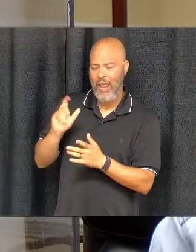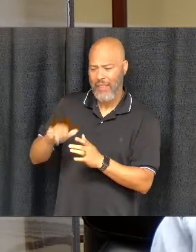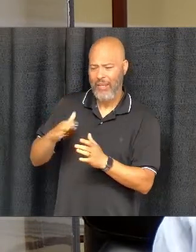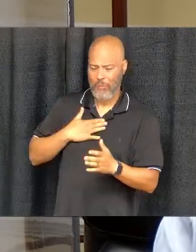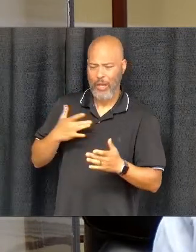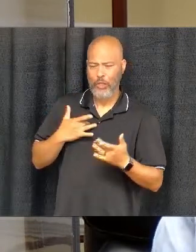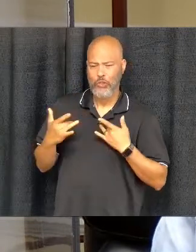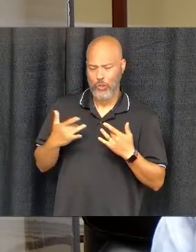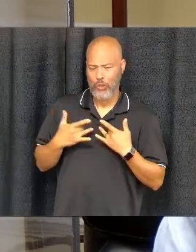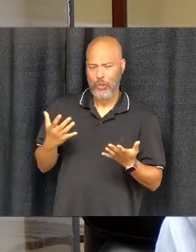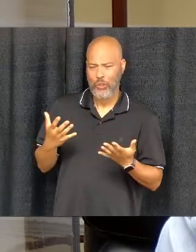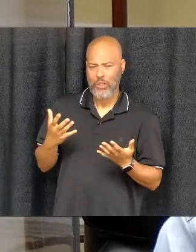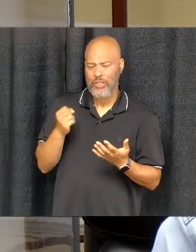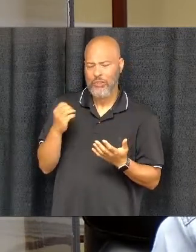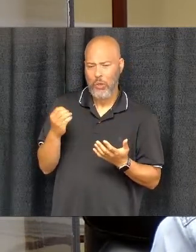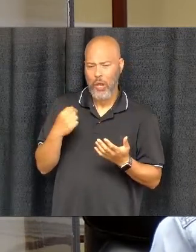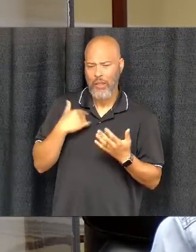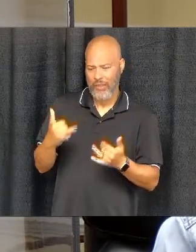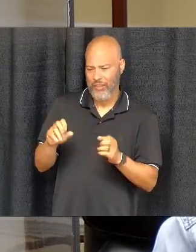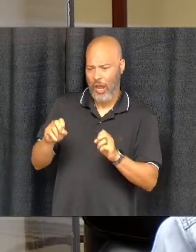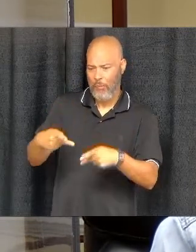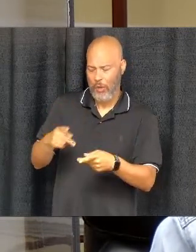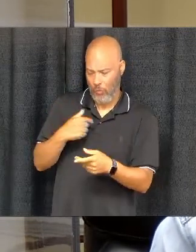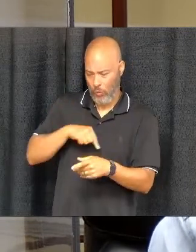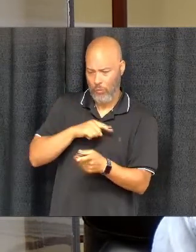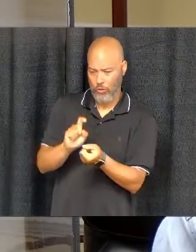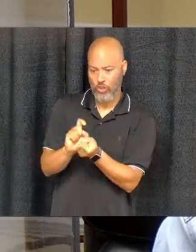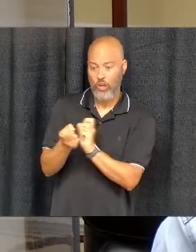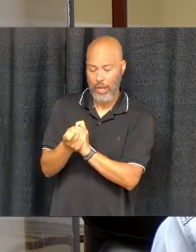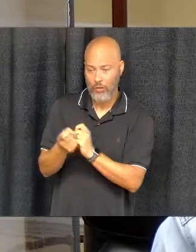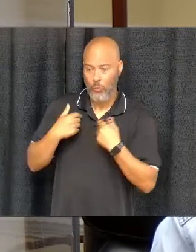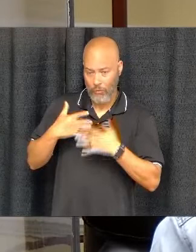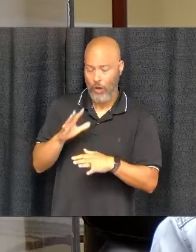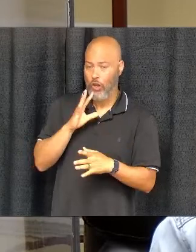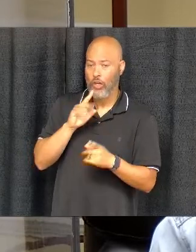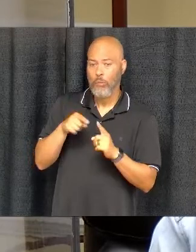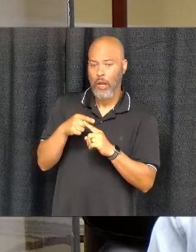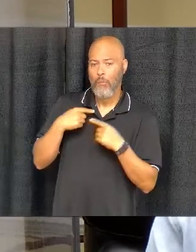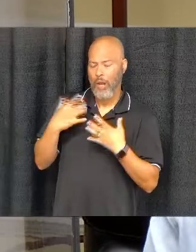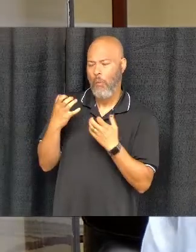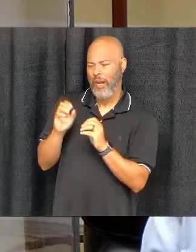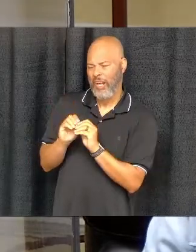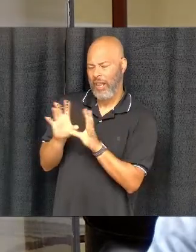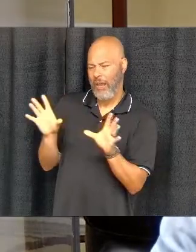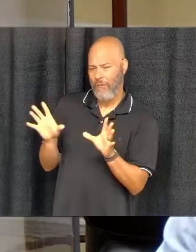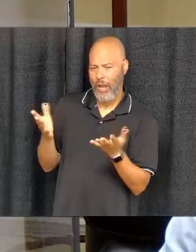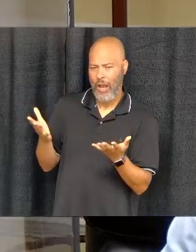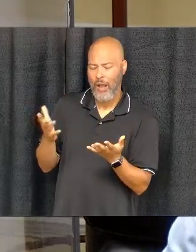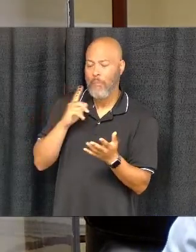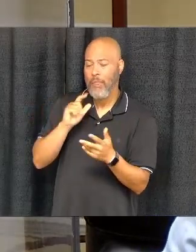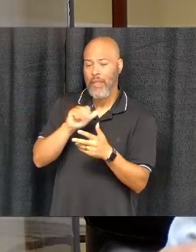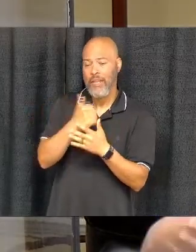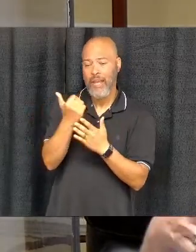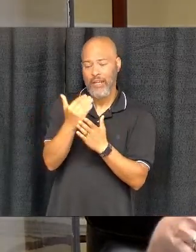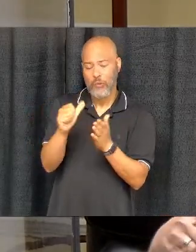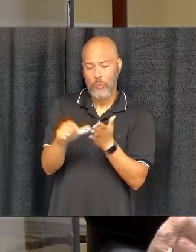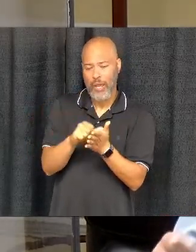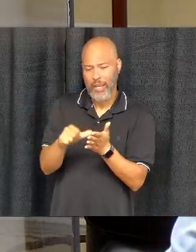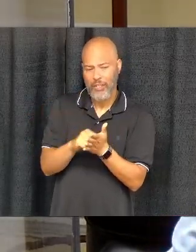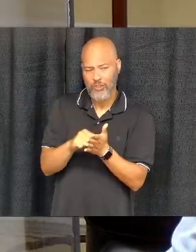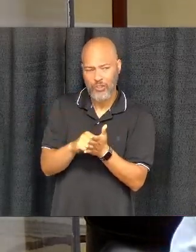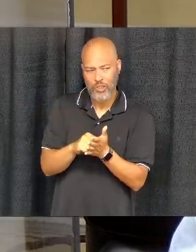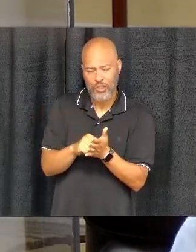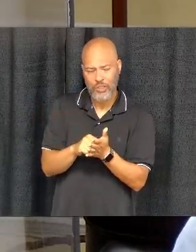I would, this is an opportunity, we're changing it, and we've already addressed it, so I'd just like to clarify. The next page